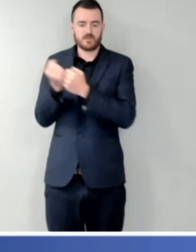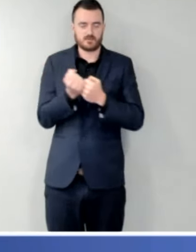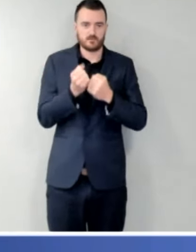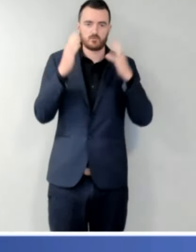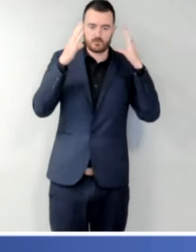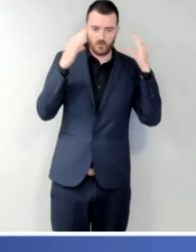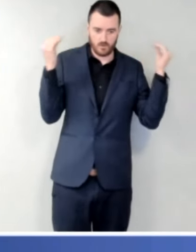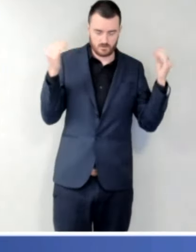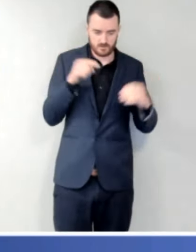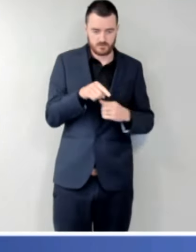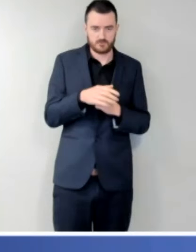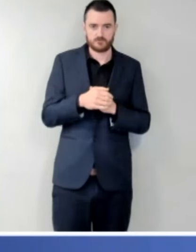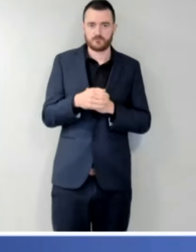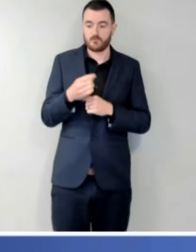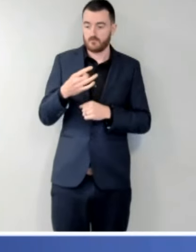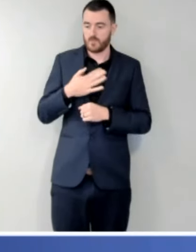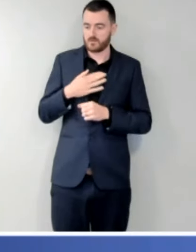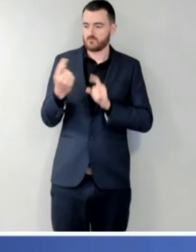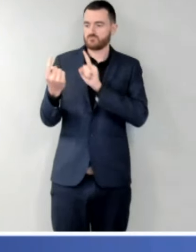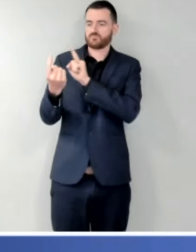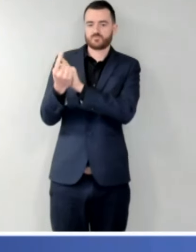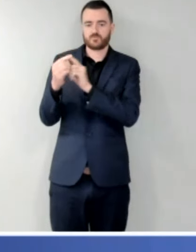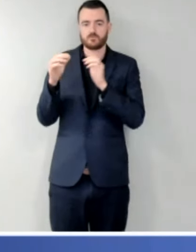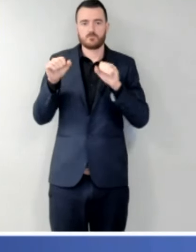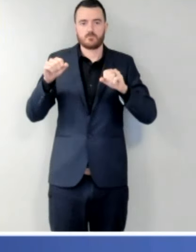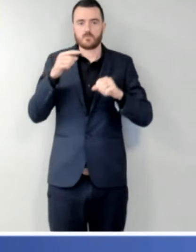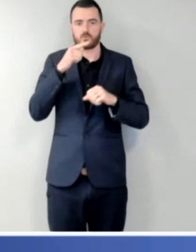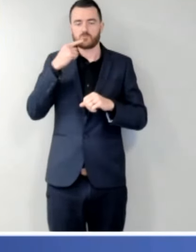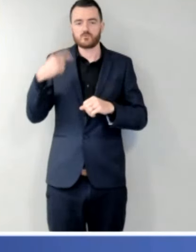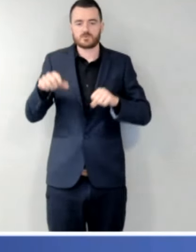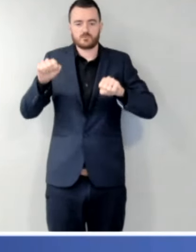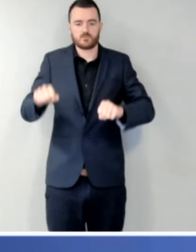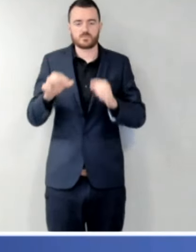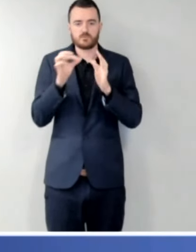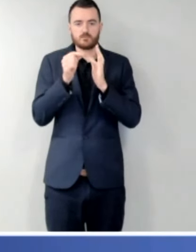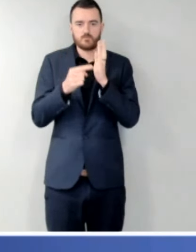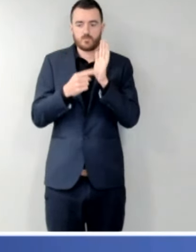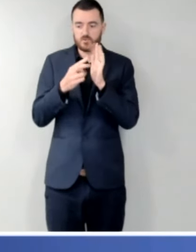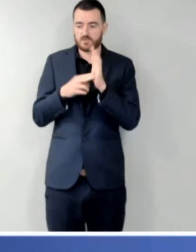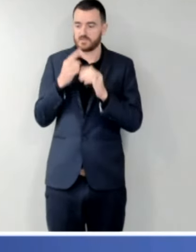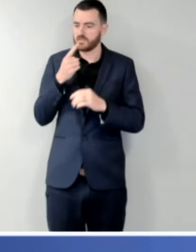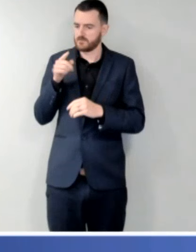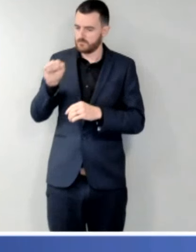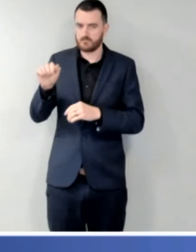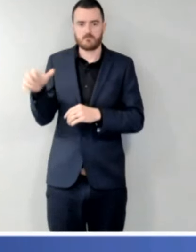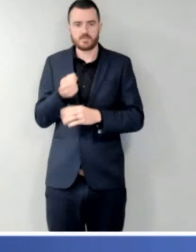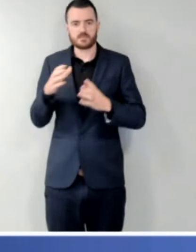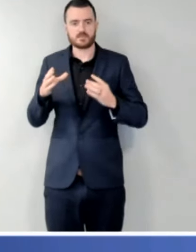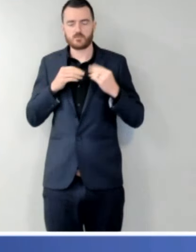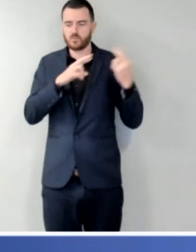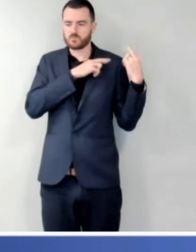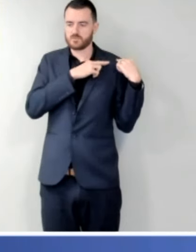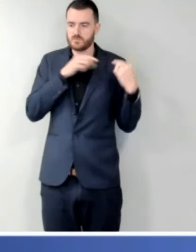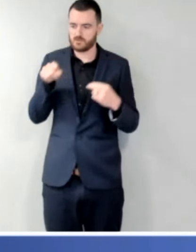confronting President Putin and demanding that Russia take some accountability for this and that they